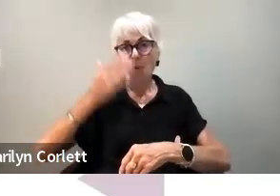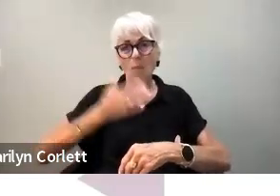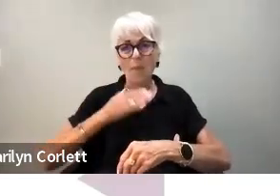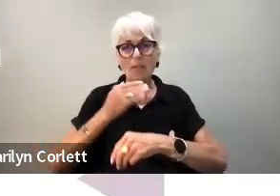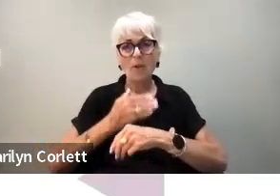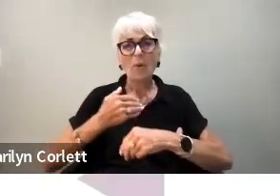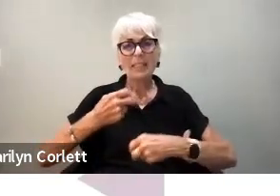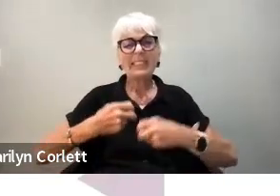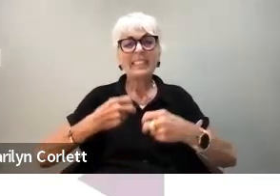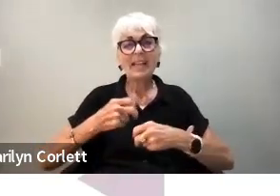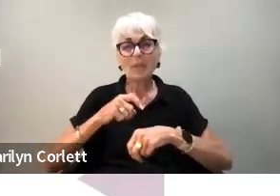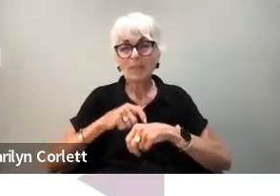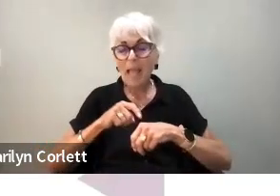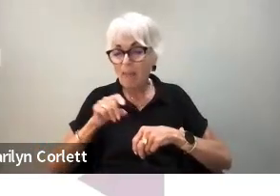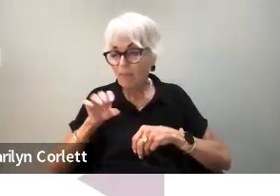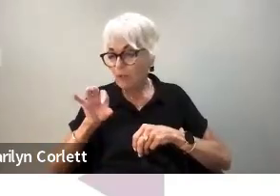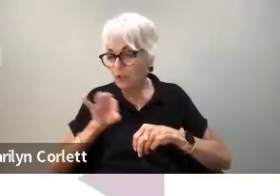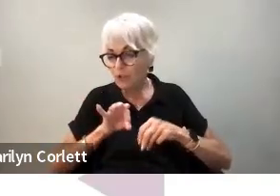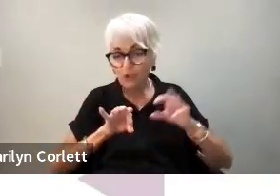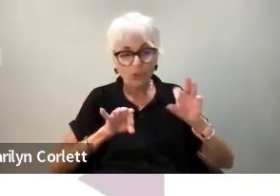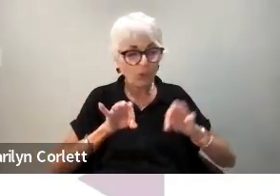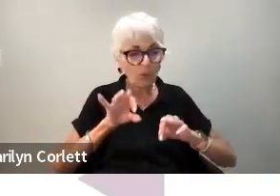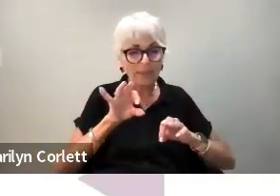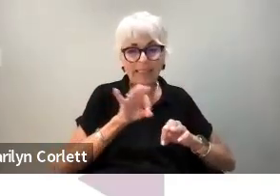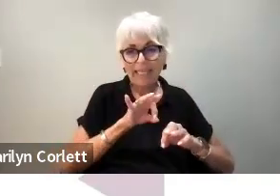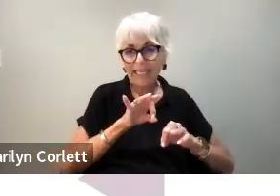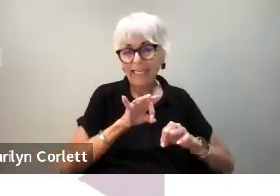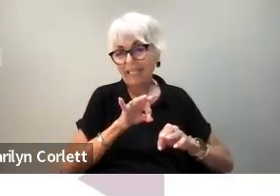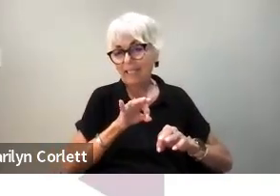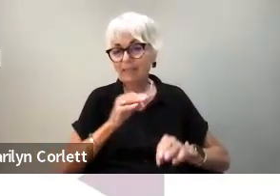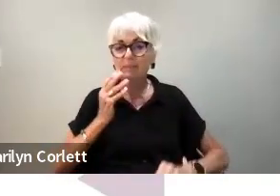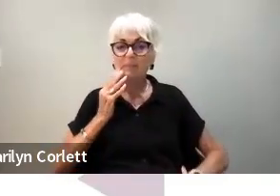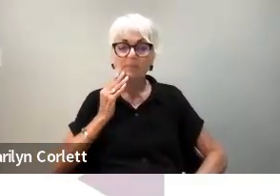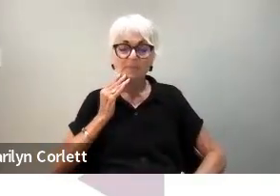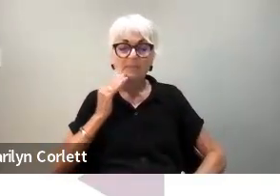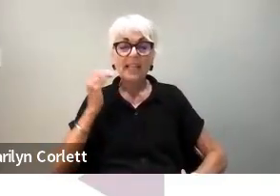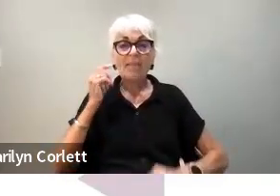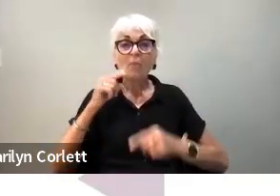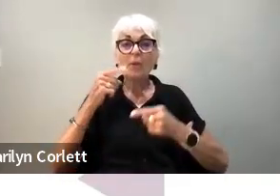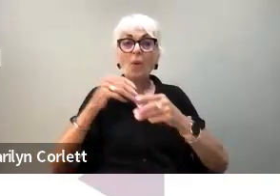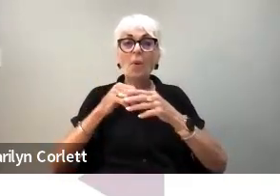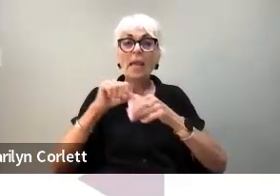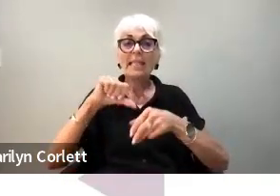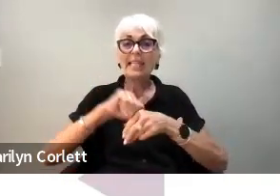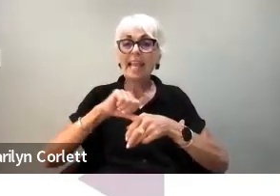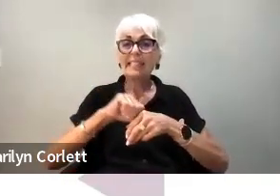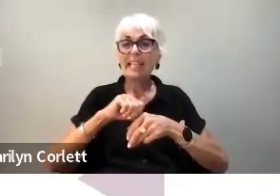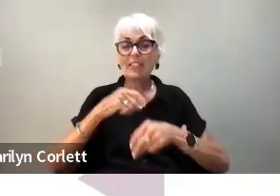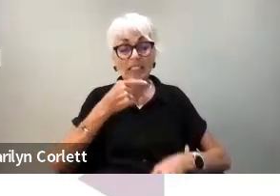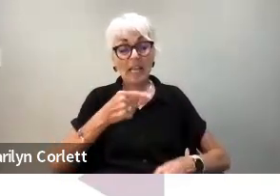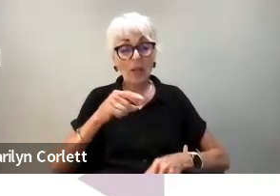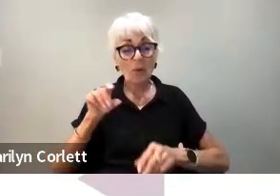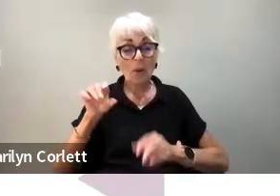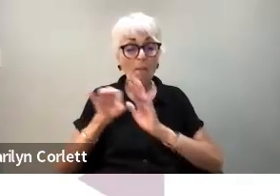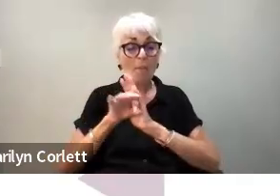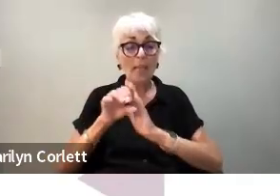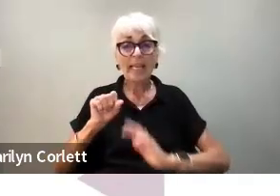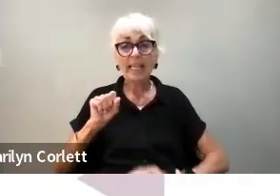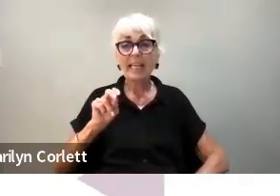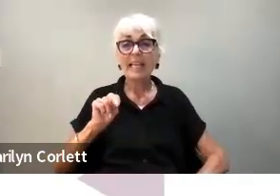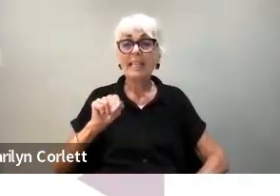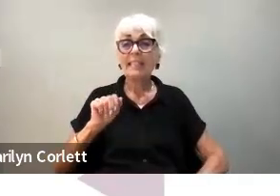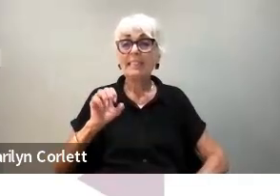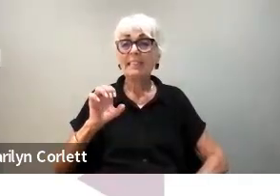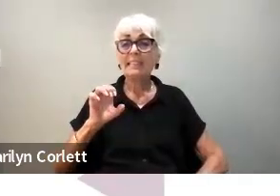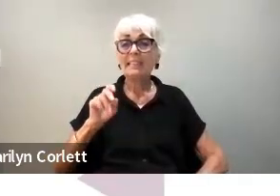time choosing items. Like if we go into the gas station and I'm like, all right, pick out a snack. Sometimes it can be